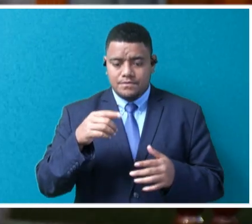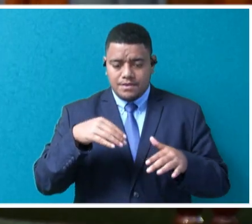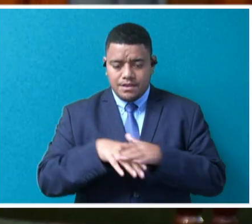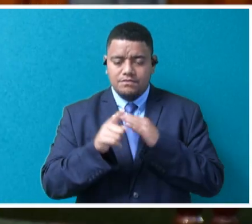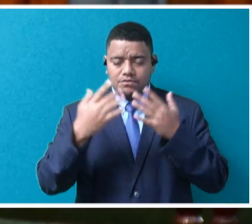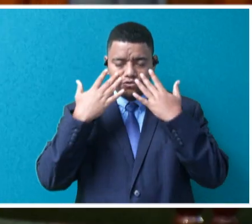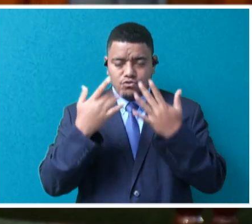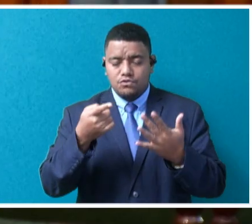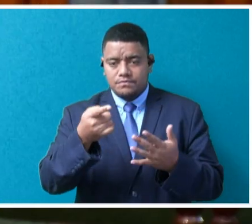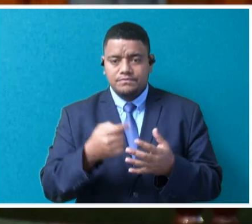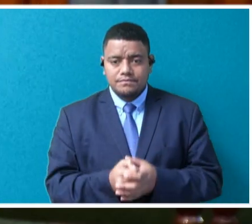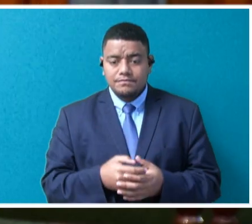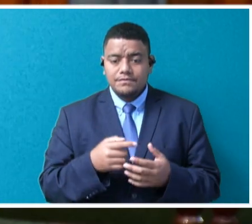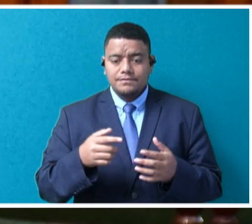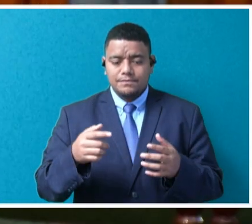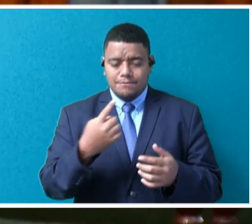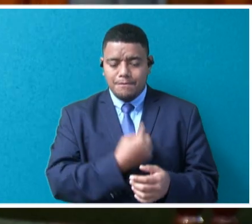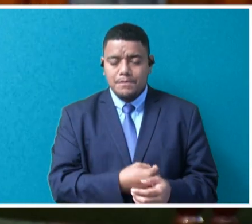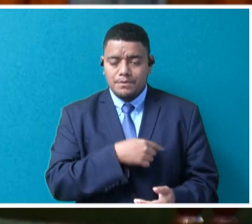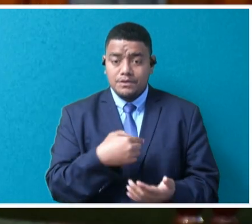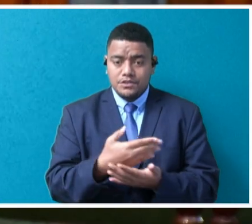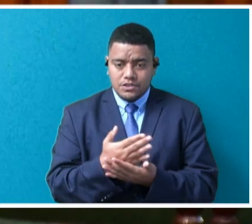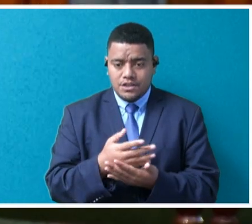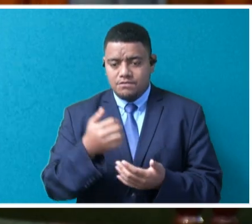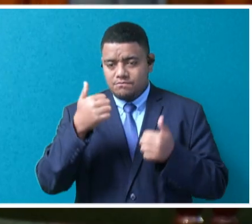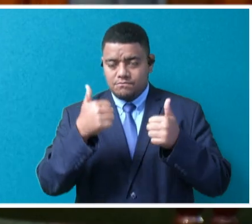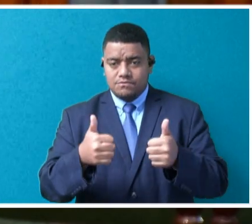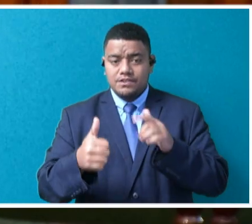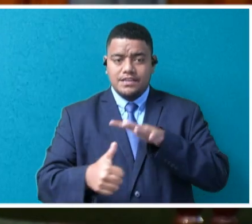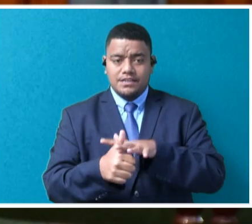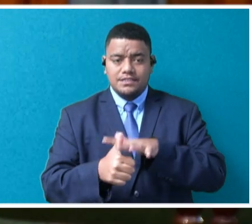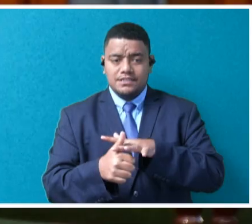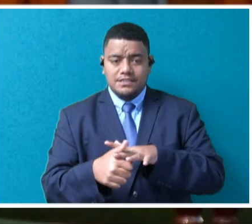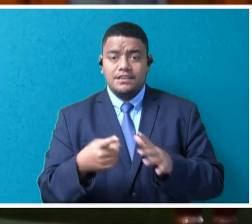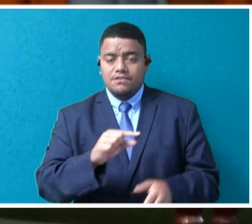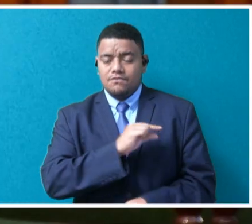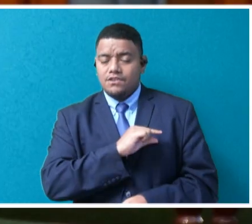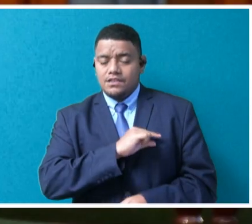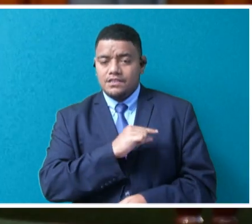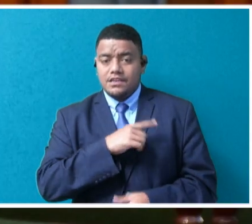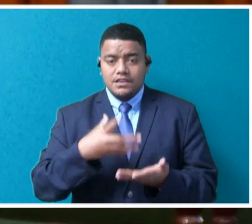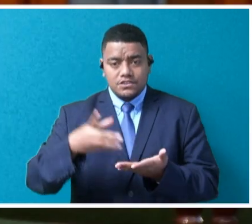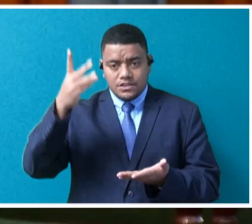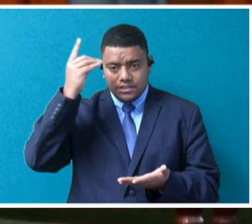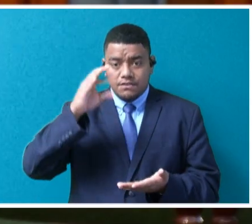underscores the shared commitments to ensuring equitable access to quality education for